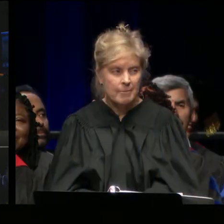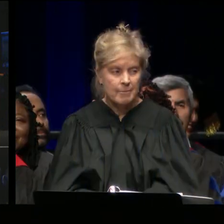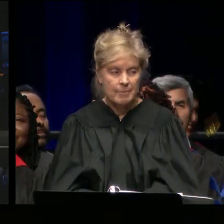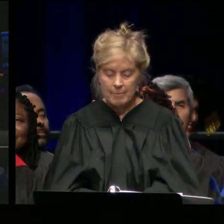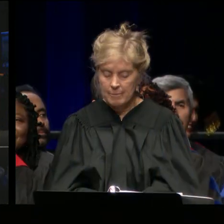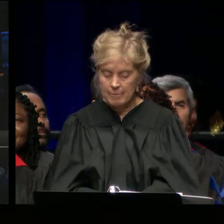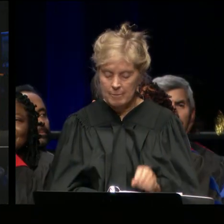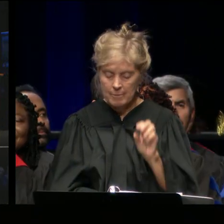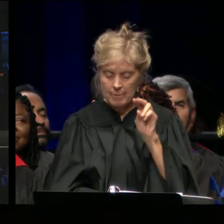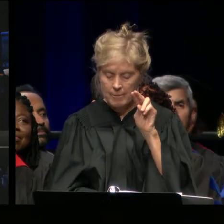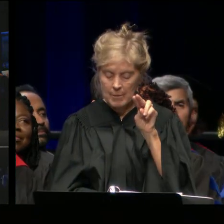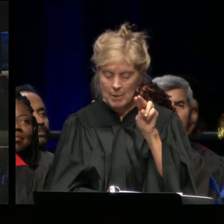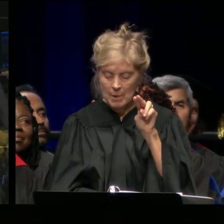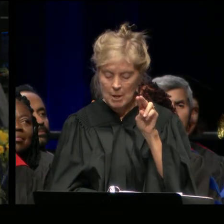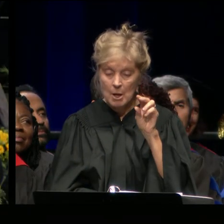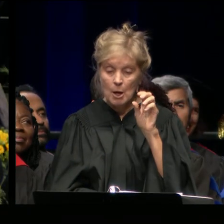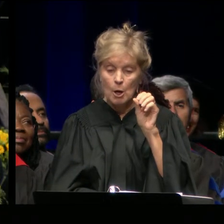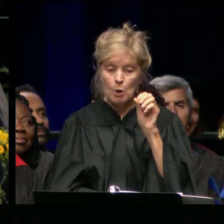Noreen Niavarani.